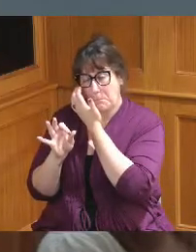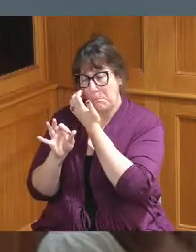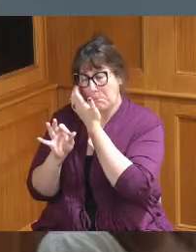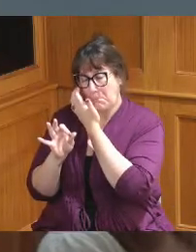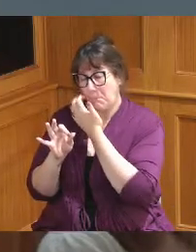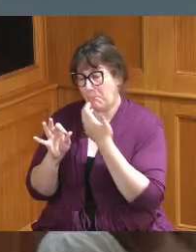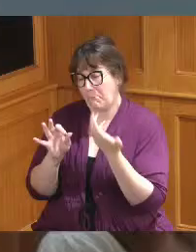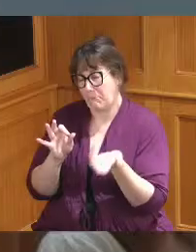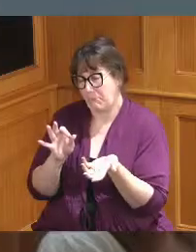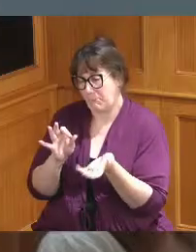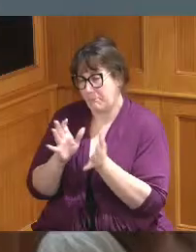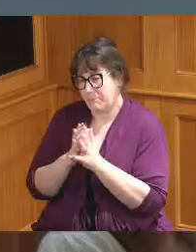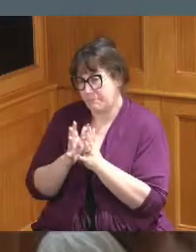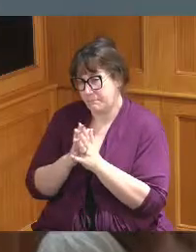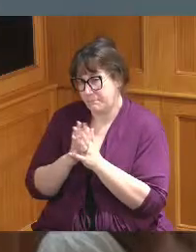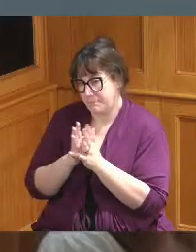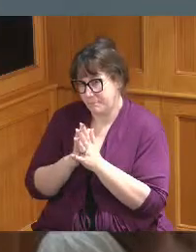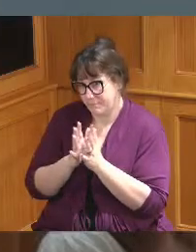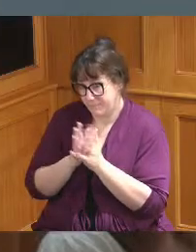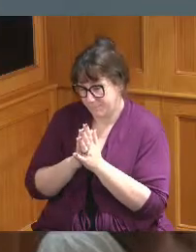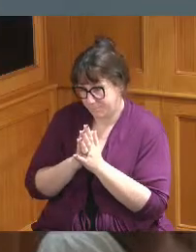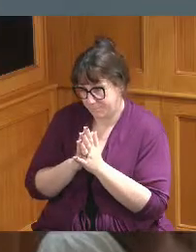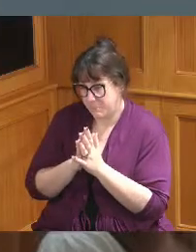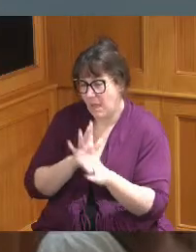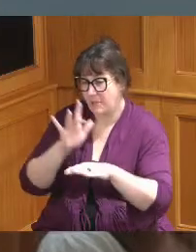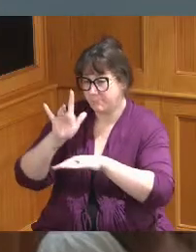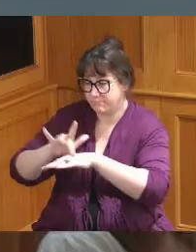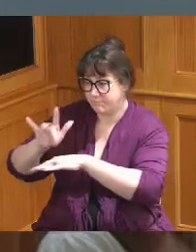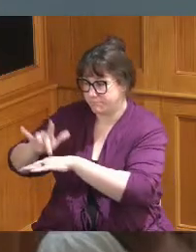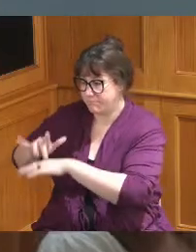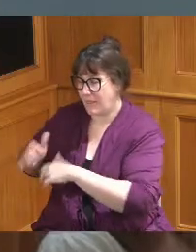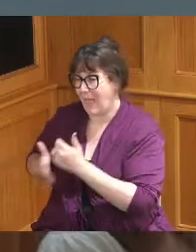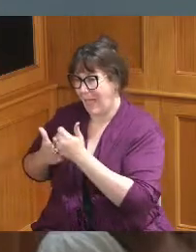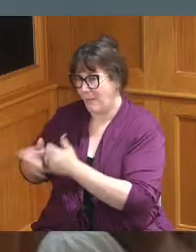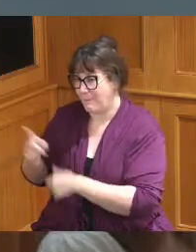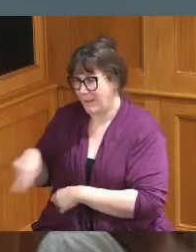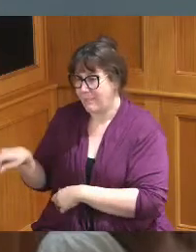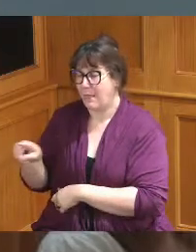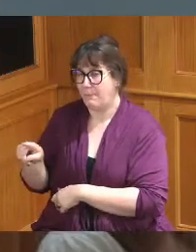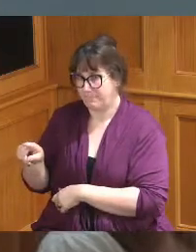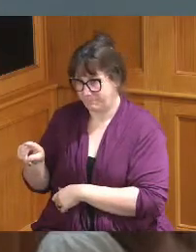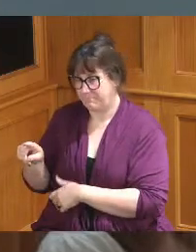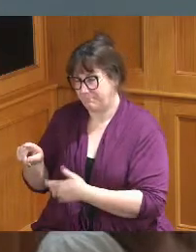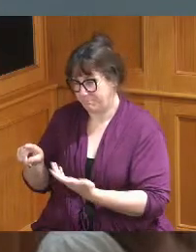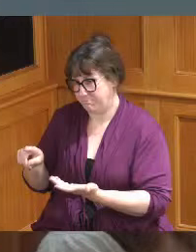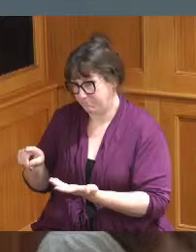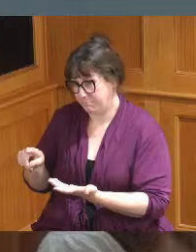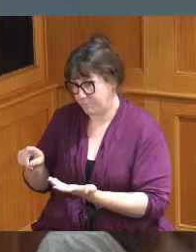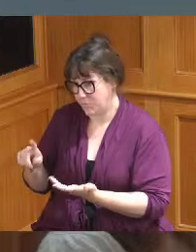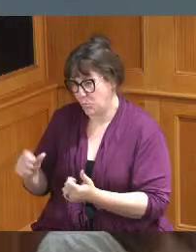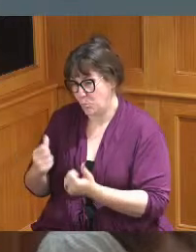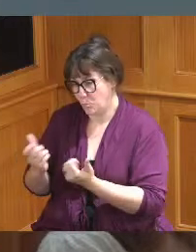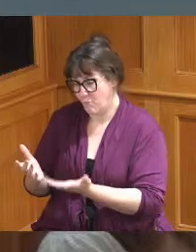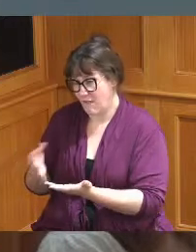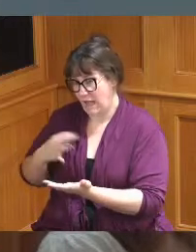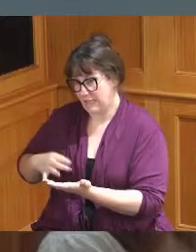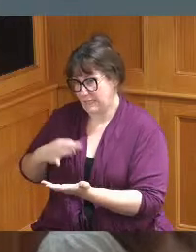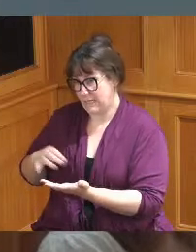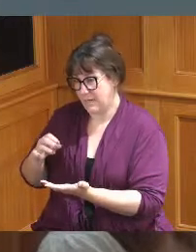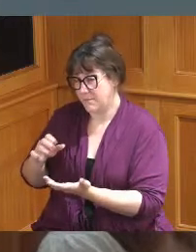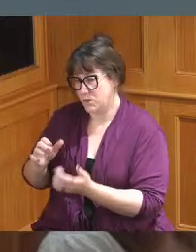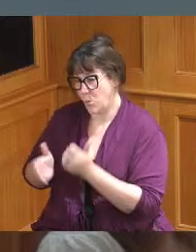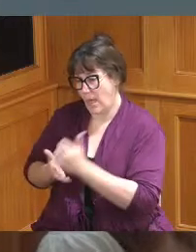by going to various properties and helping them, and really it would be, we would provide incentives to help property